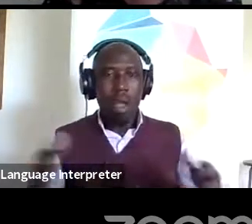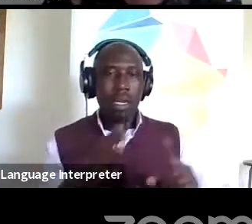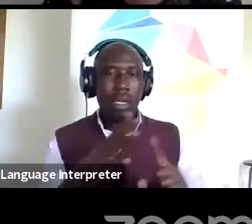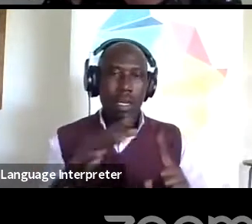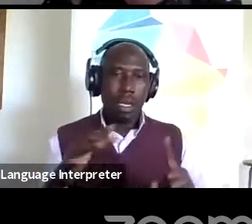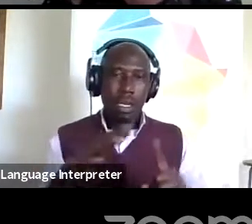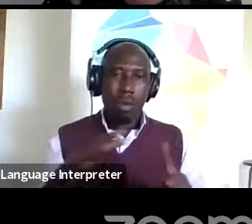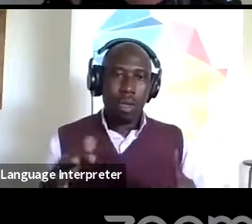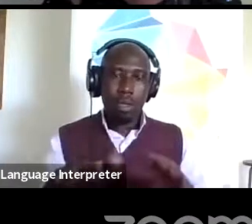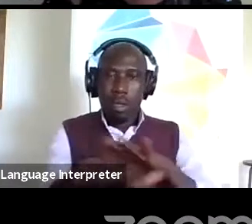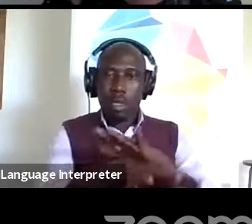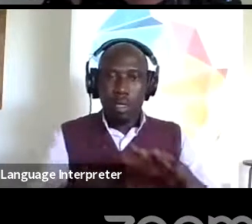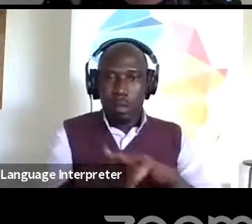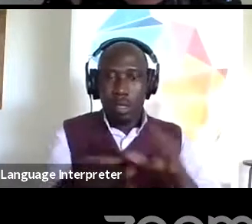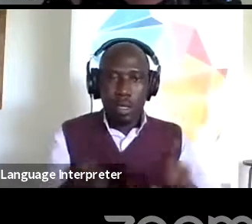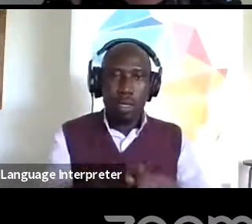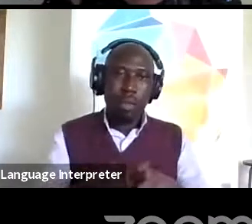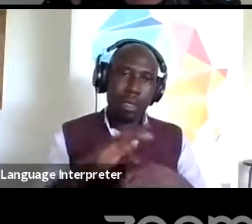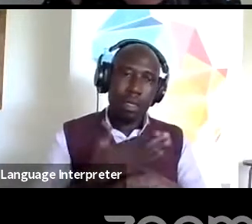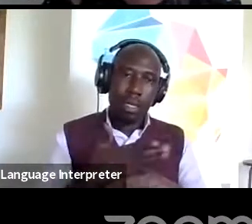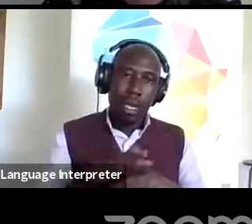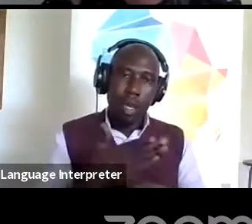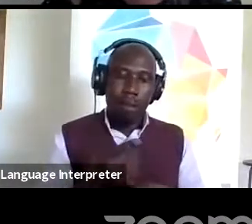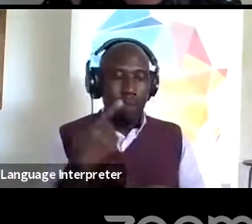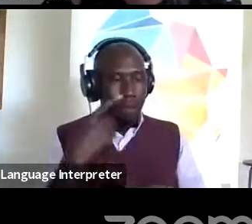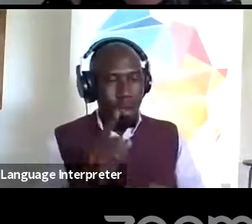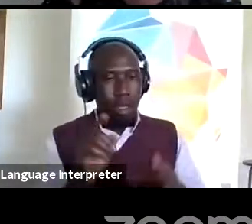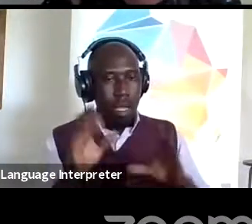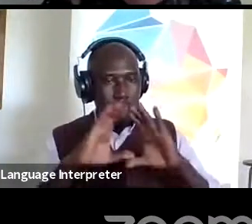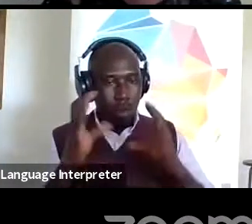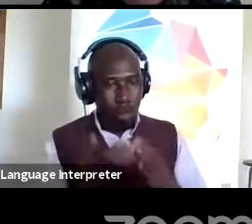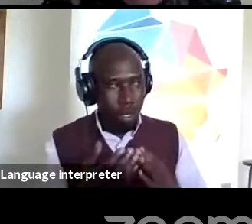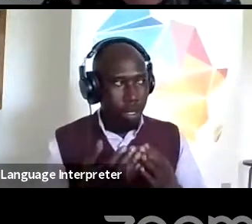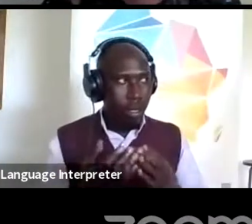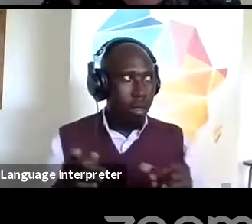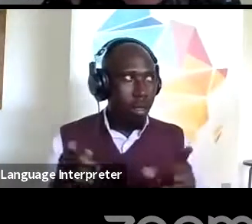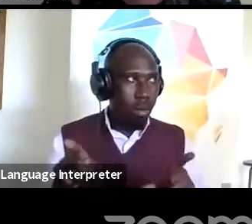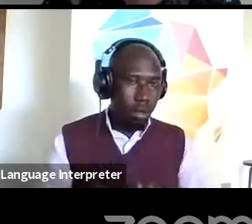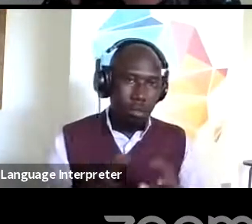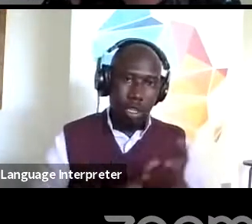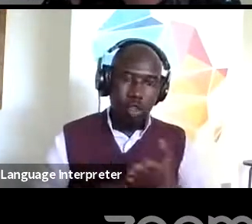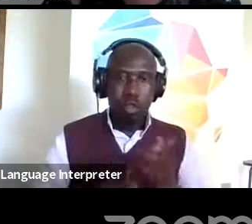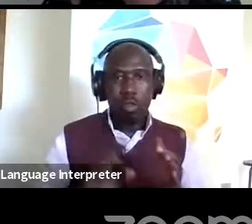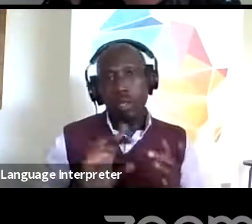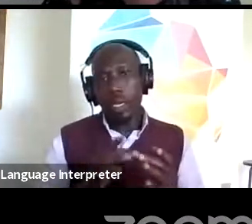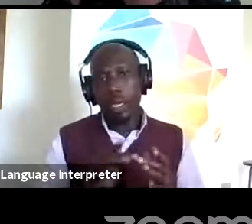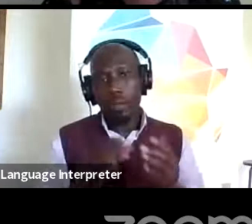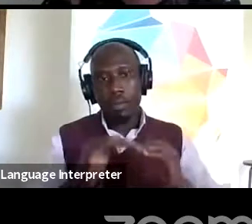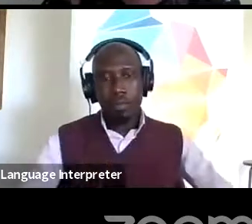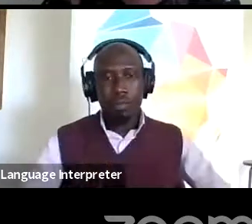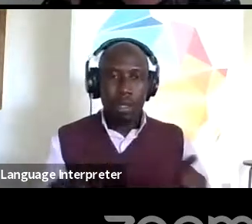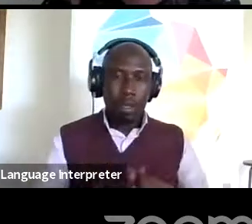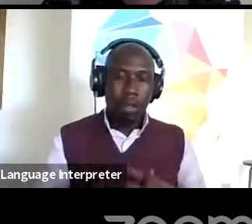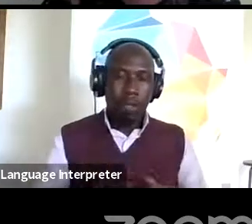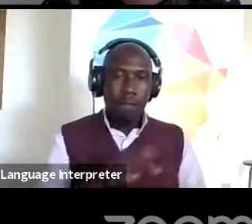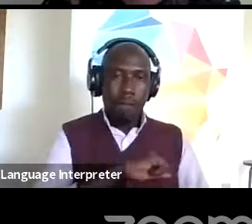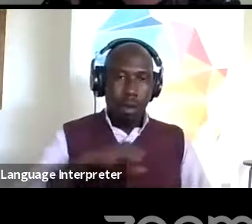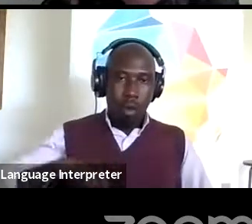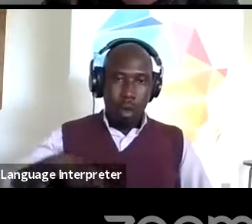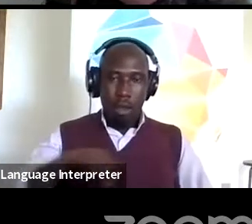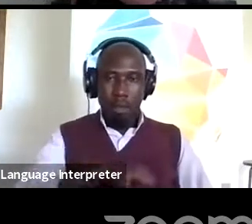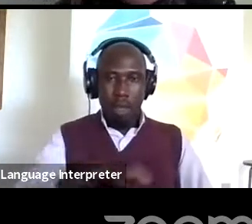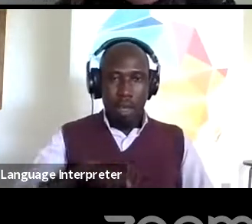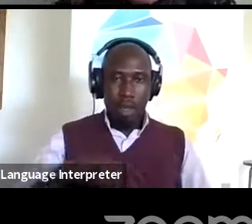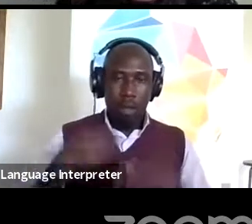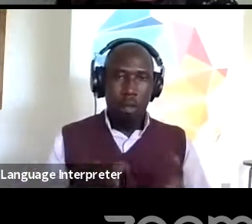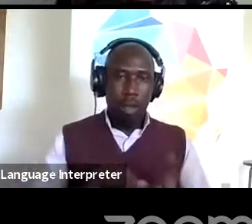divide and the gap, particularly for rural communities in their access and use of the internet. And then for women,